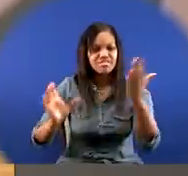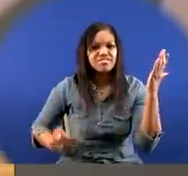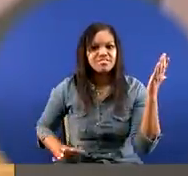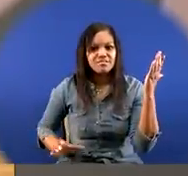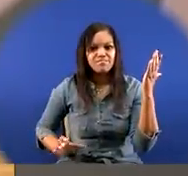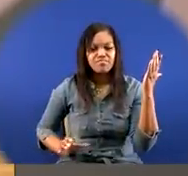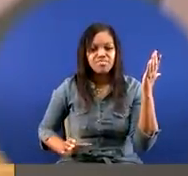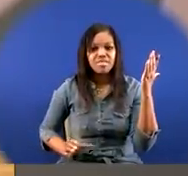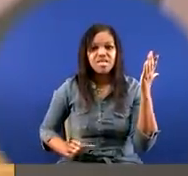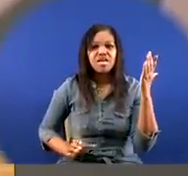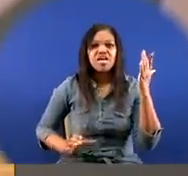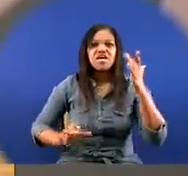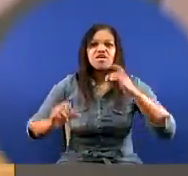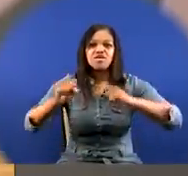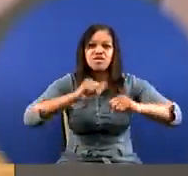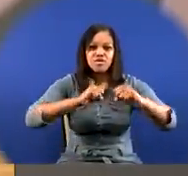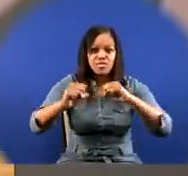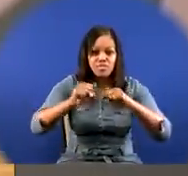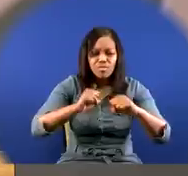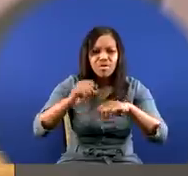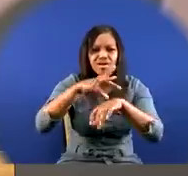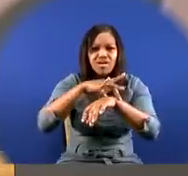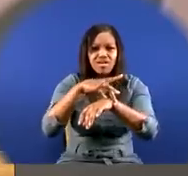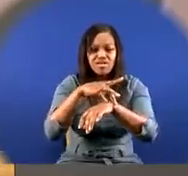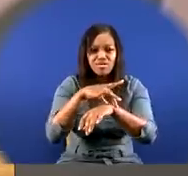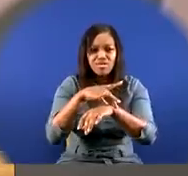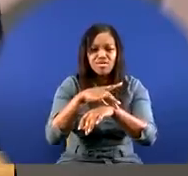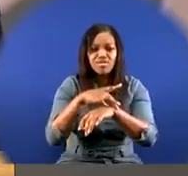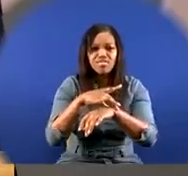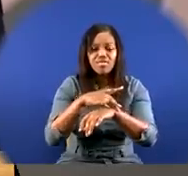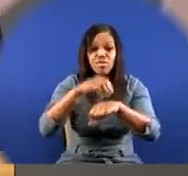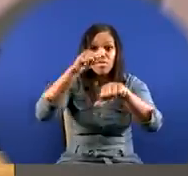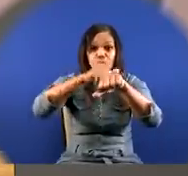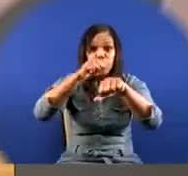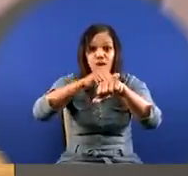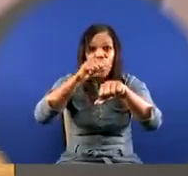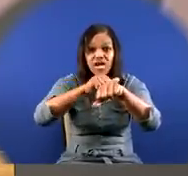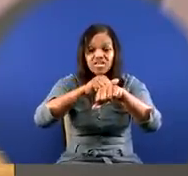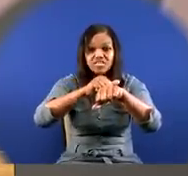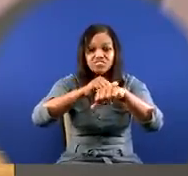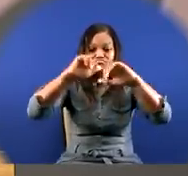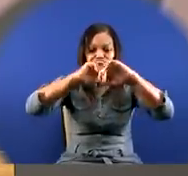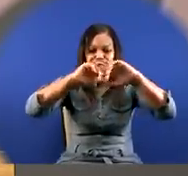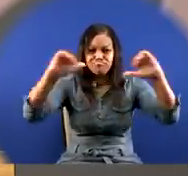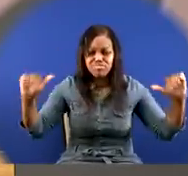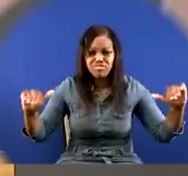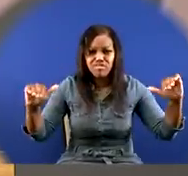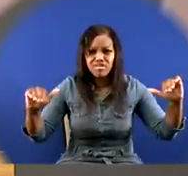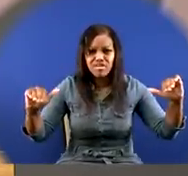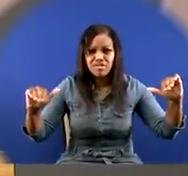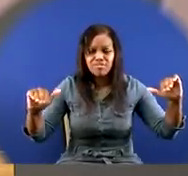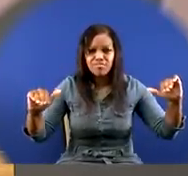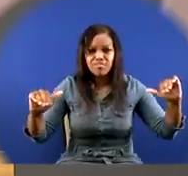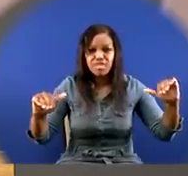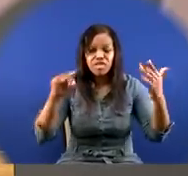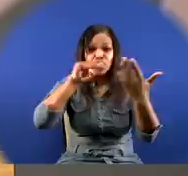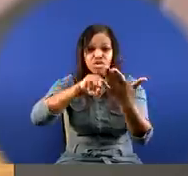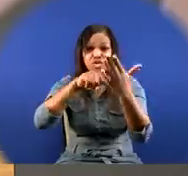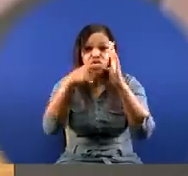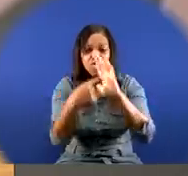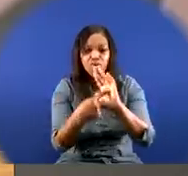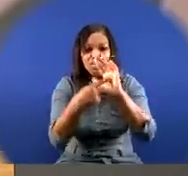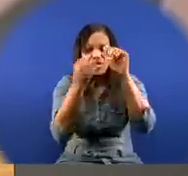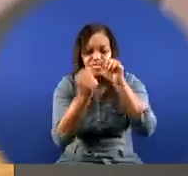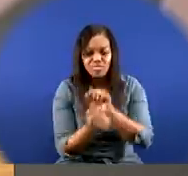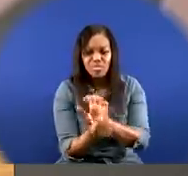At the quaking of the earth, the rocks were rent, denoting the